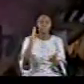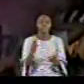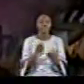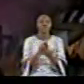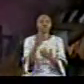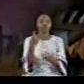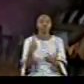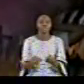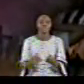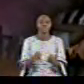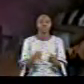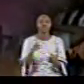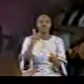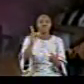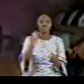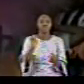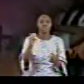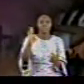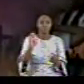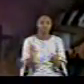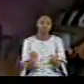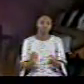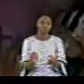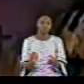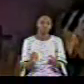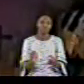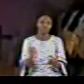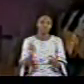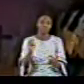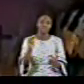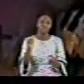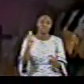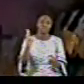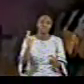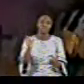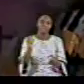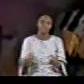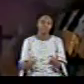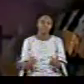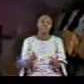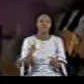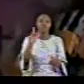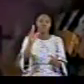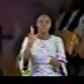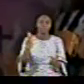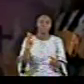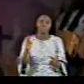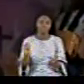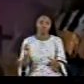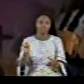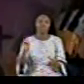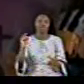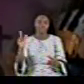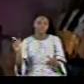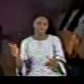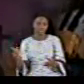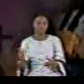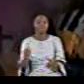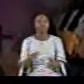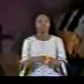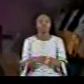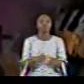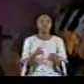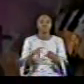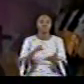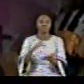miracle expression crusade he decided to take all this place of god in faith unto the glory of god the man of god